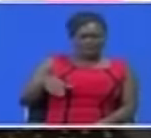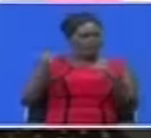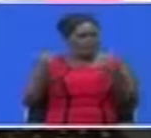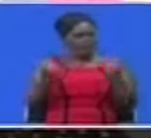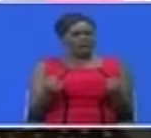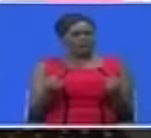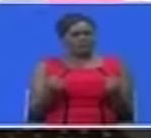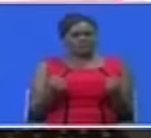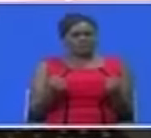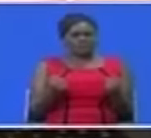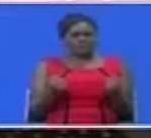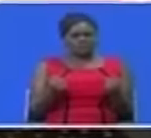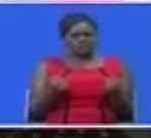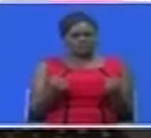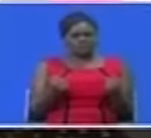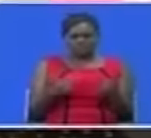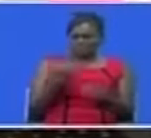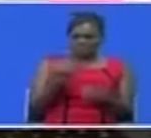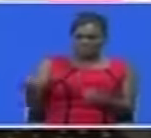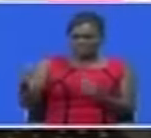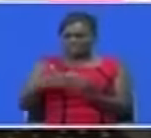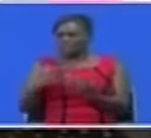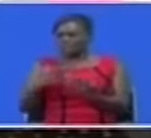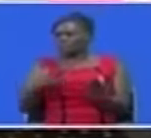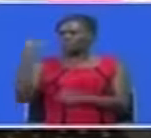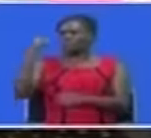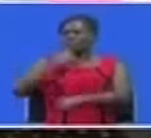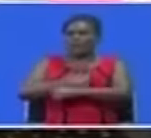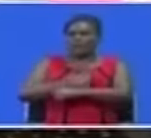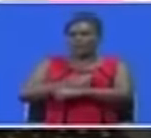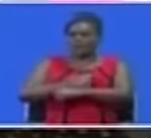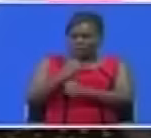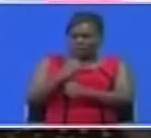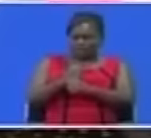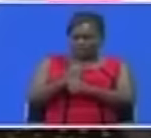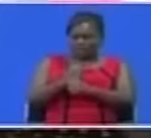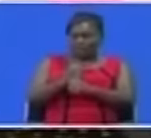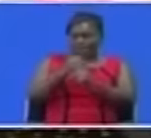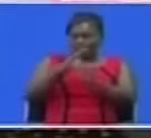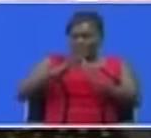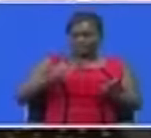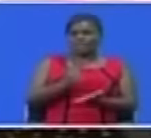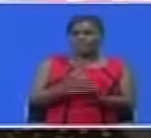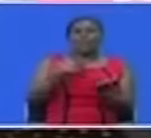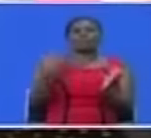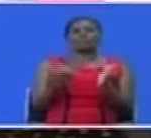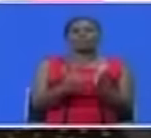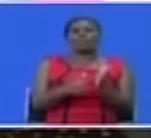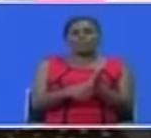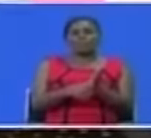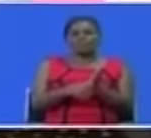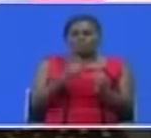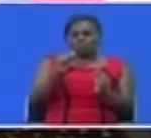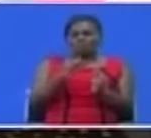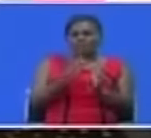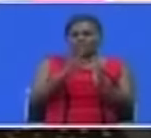it very hard coping with the kids and also going to work because of this house girl issue. I used to have issues with the